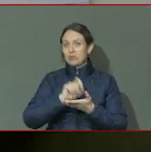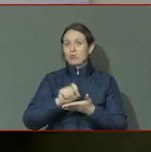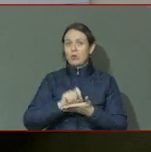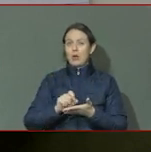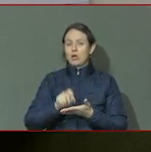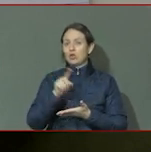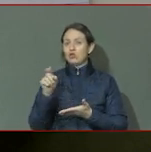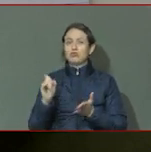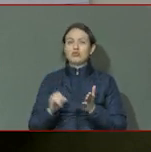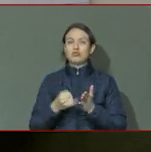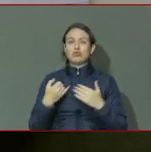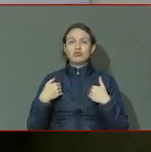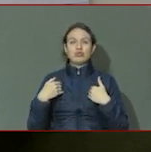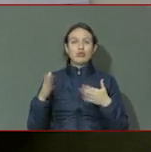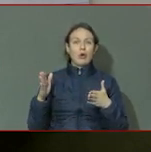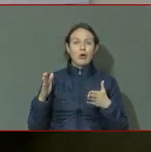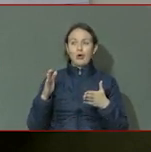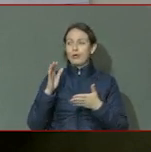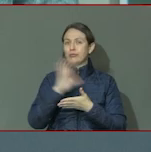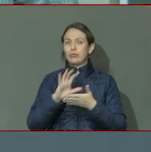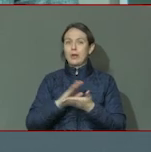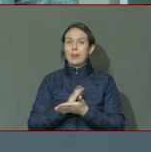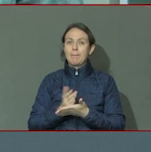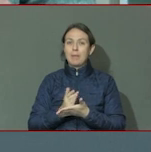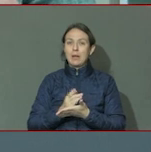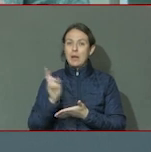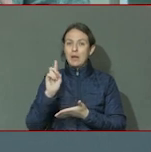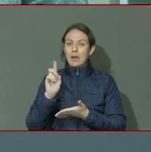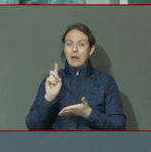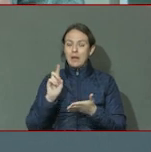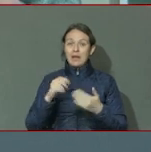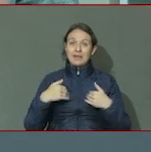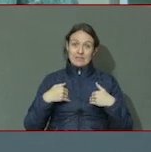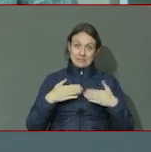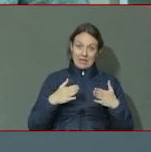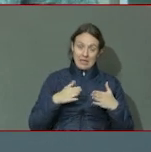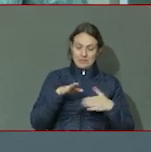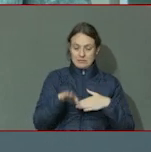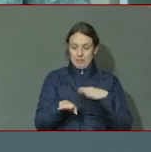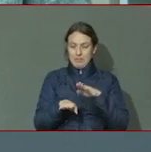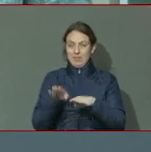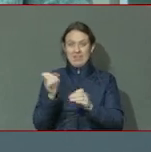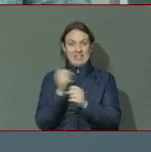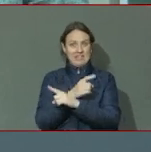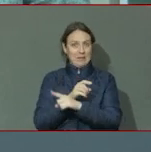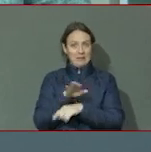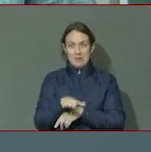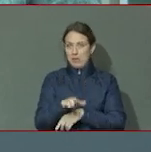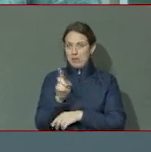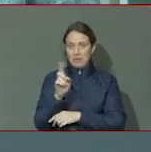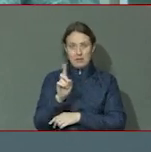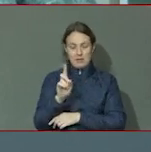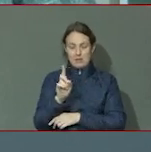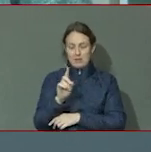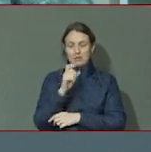just start in the middle of the story. Start at the beginning. Don't skip steps. Okay, please